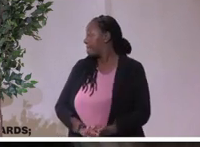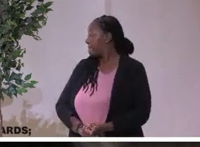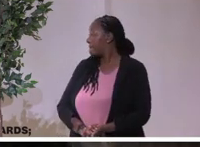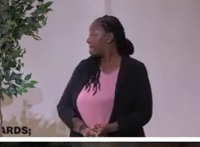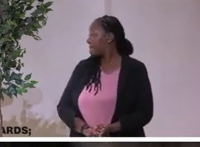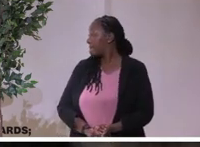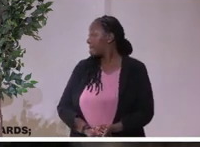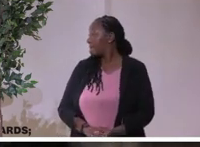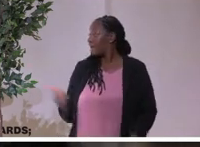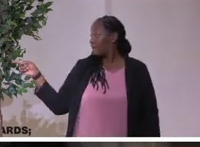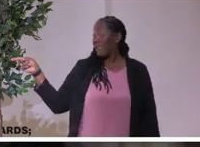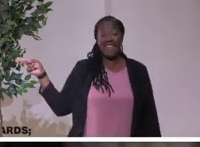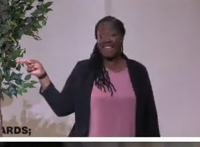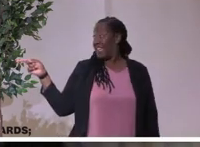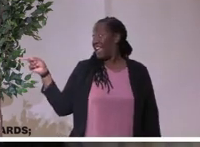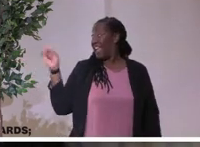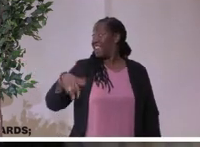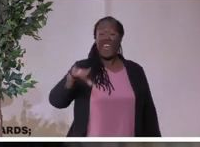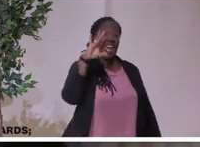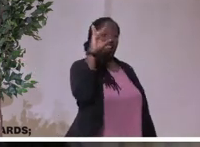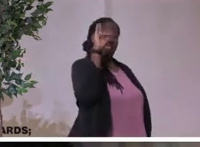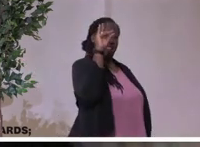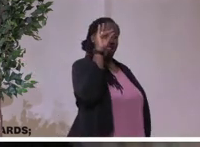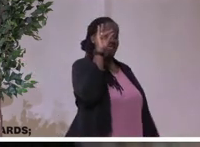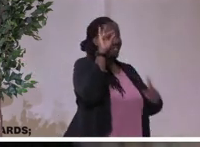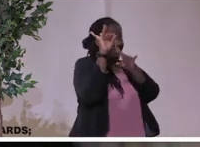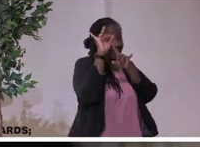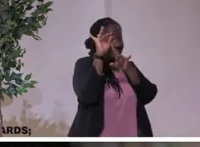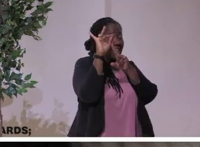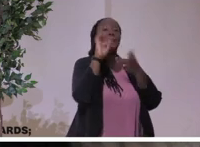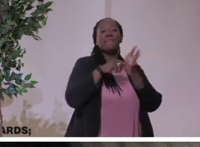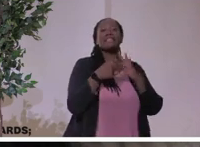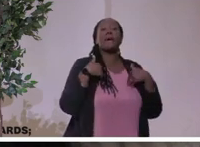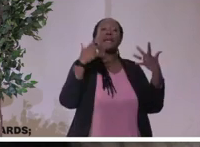Please don't mind if I do this. You know, I can't clap at the moment, so this is my clapping, darling, okay?